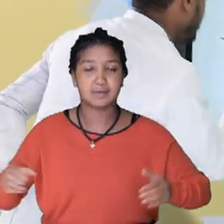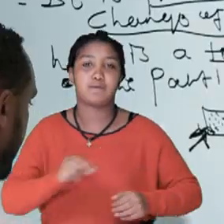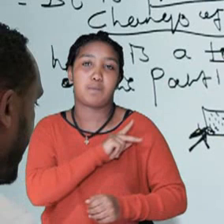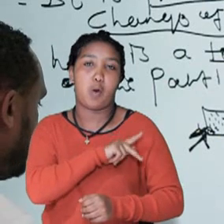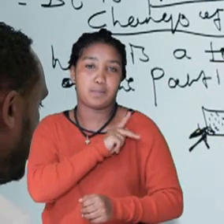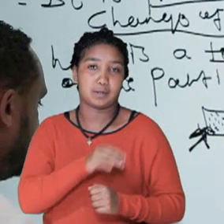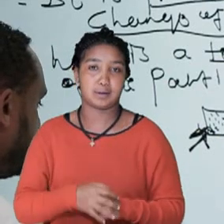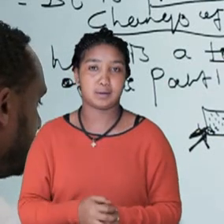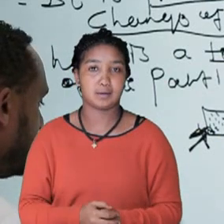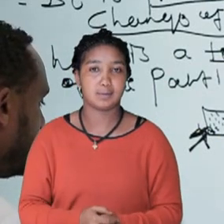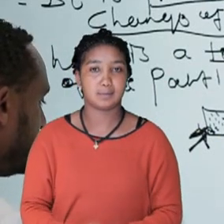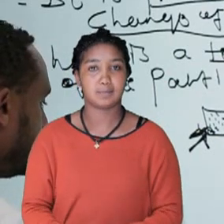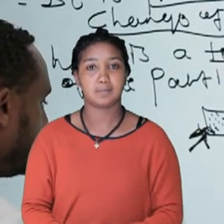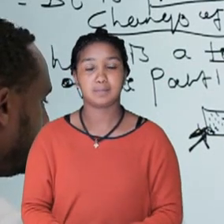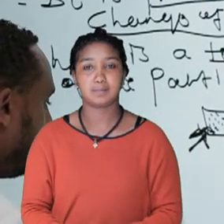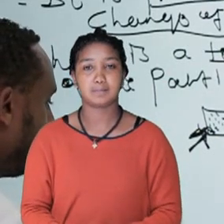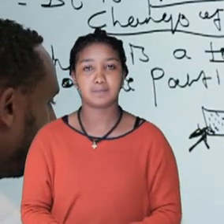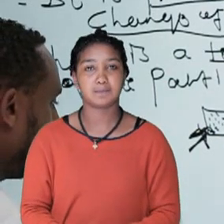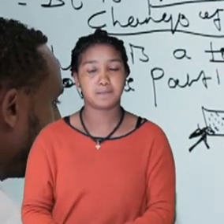It is extensive.